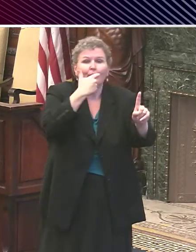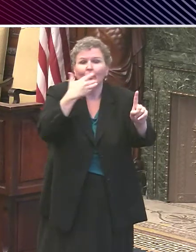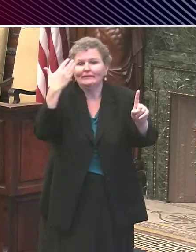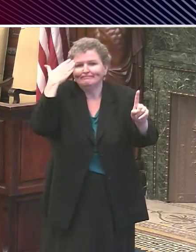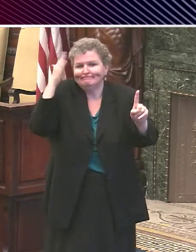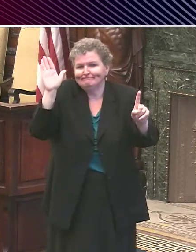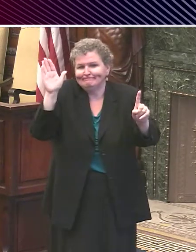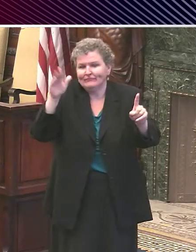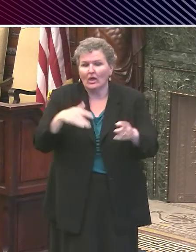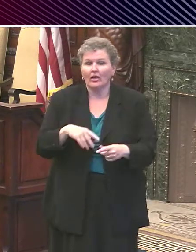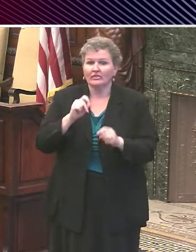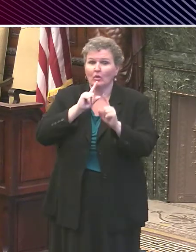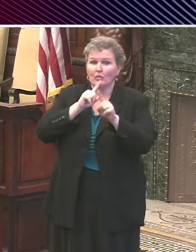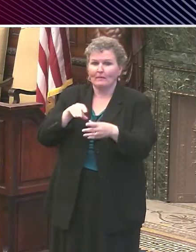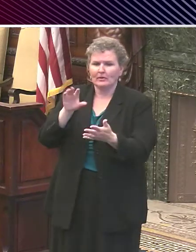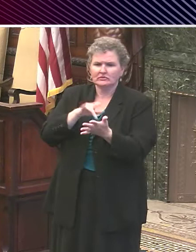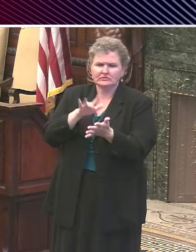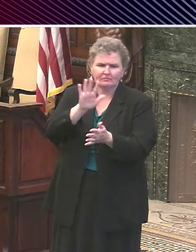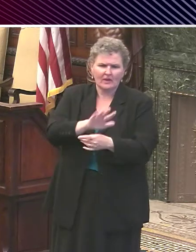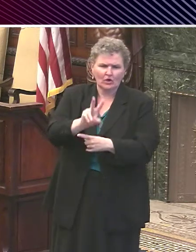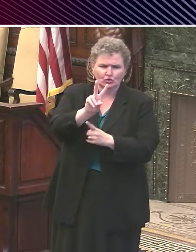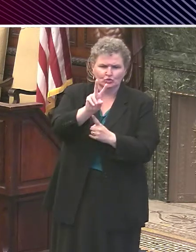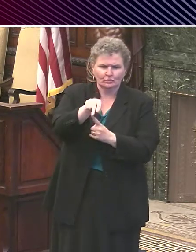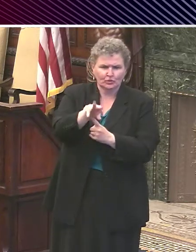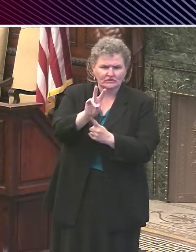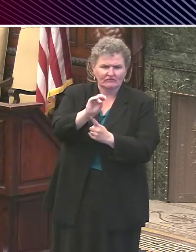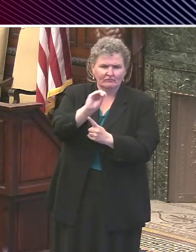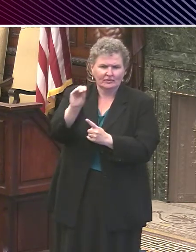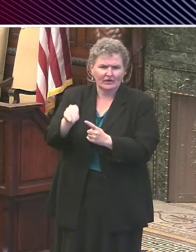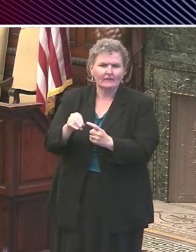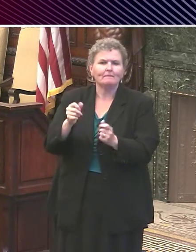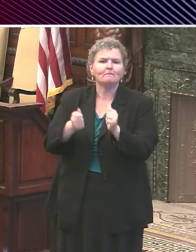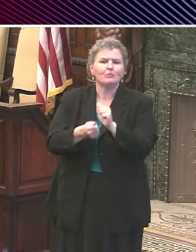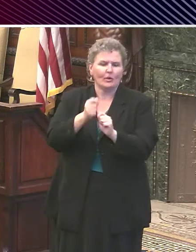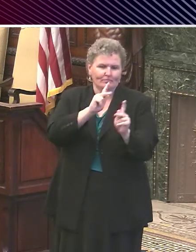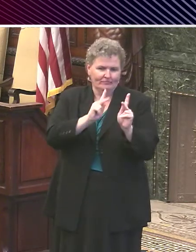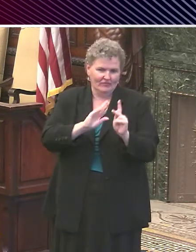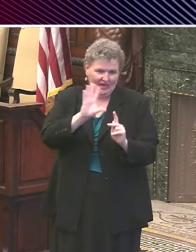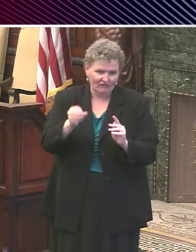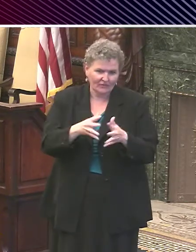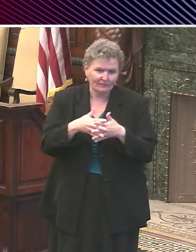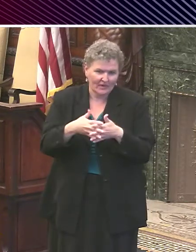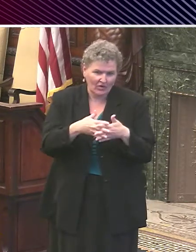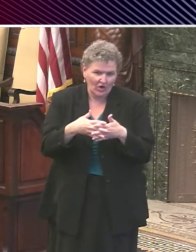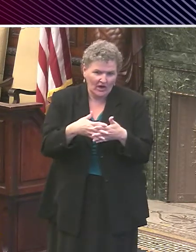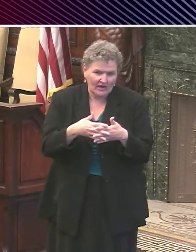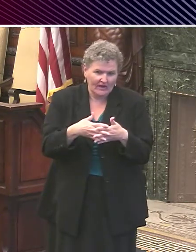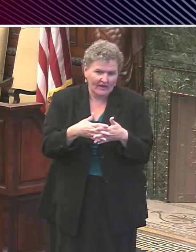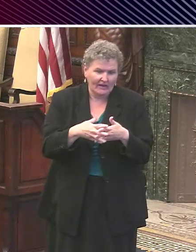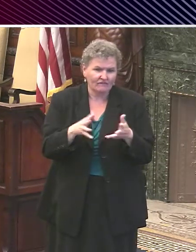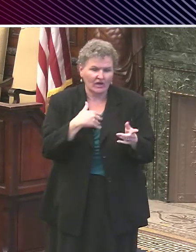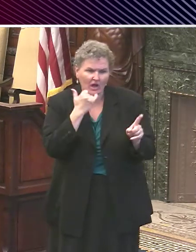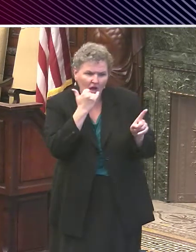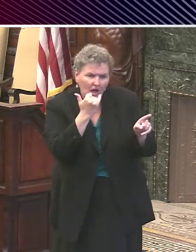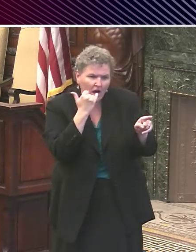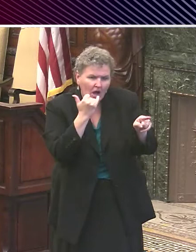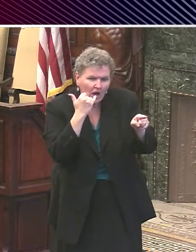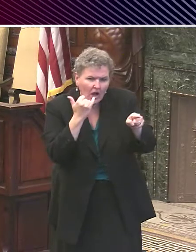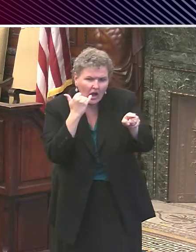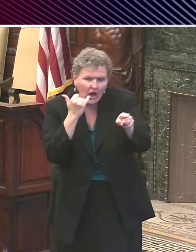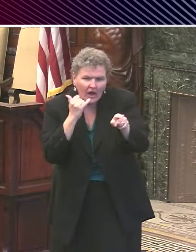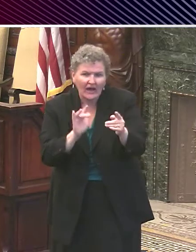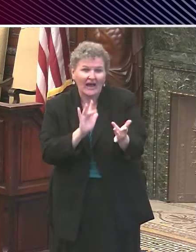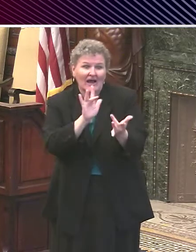contacts, we averaged 2.7 contacts per case. And of those contacts, the ones we're calling now, so far we've reached 73% of